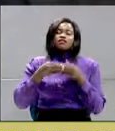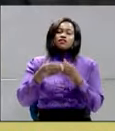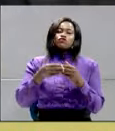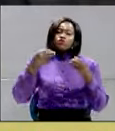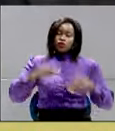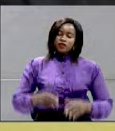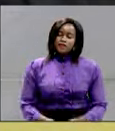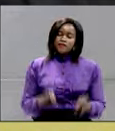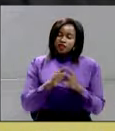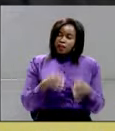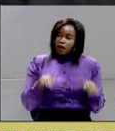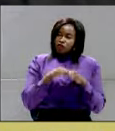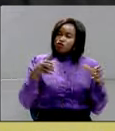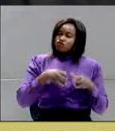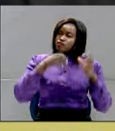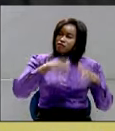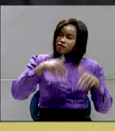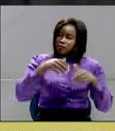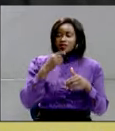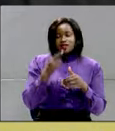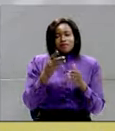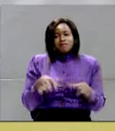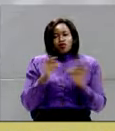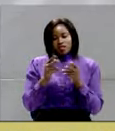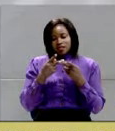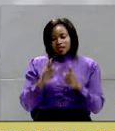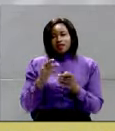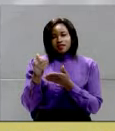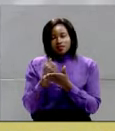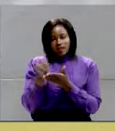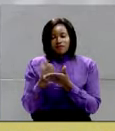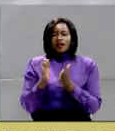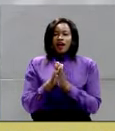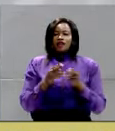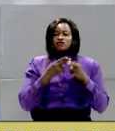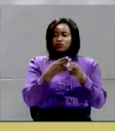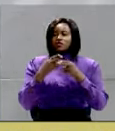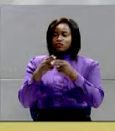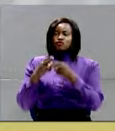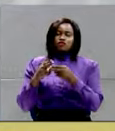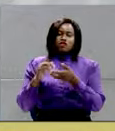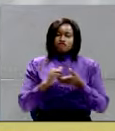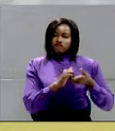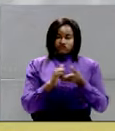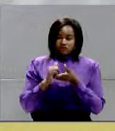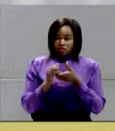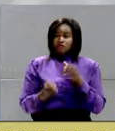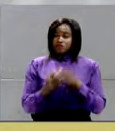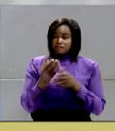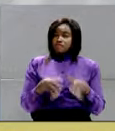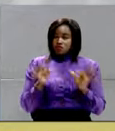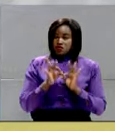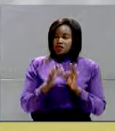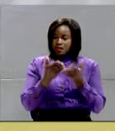agreed with the farmers on the essence of starting farmers' savings and credit cooperative organizations,